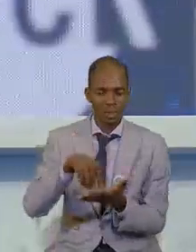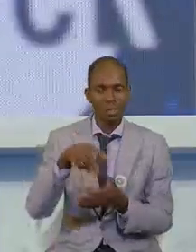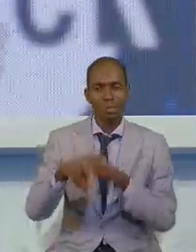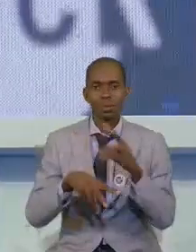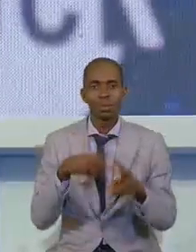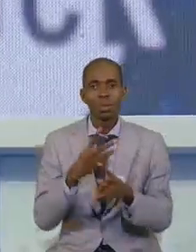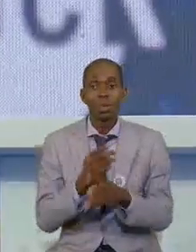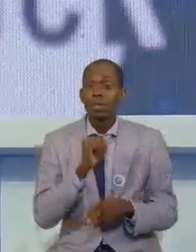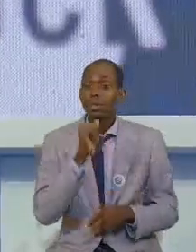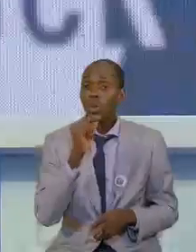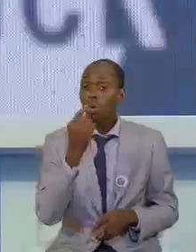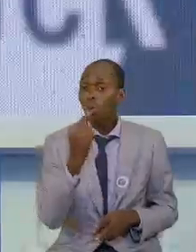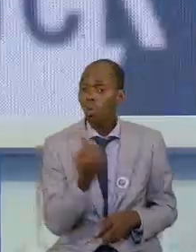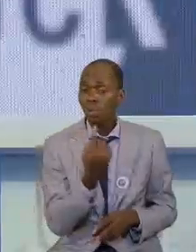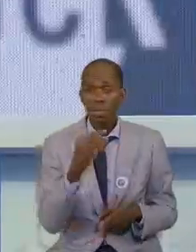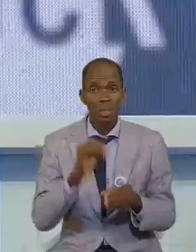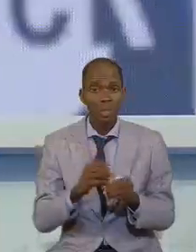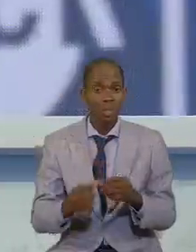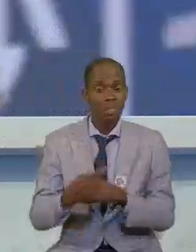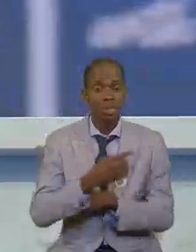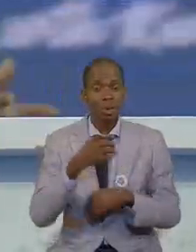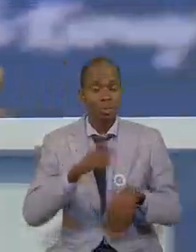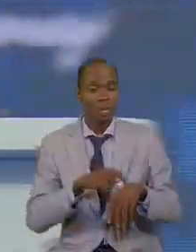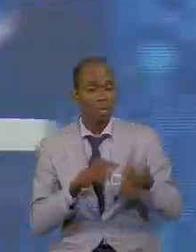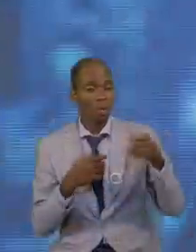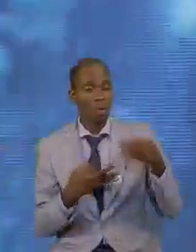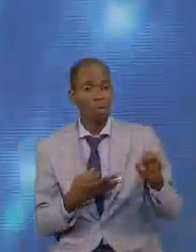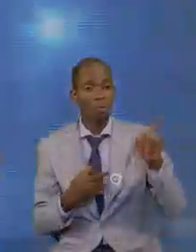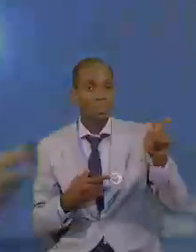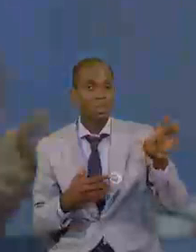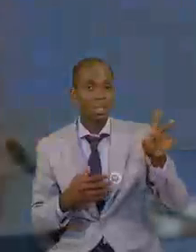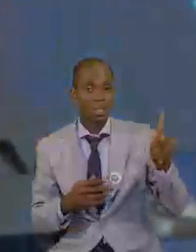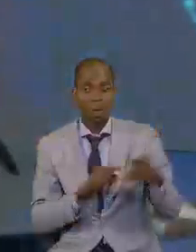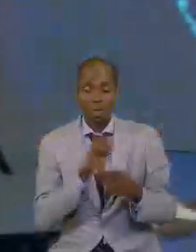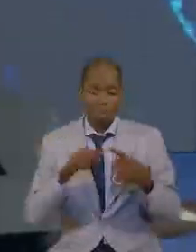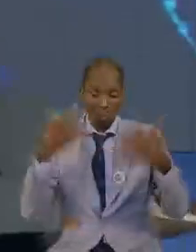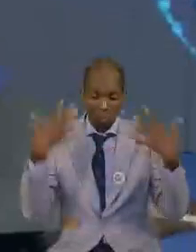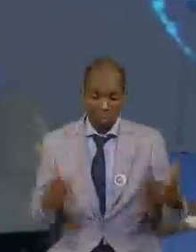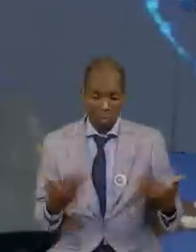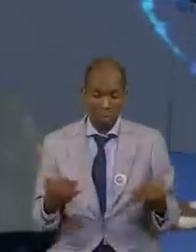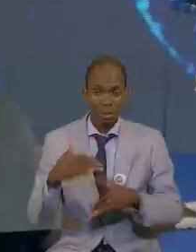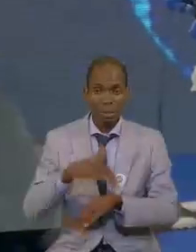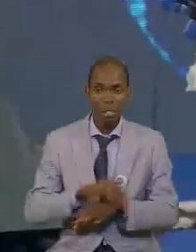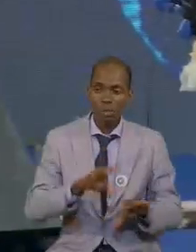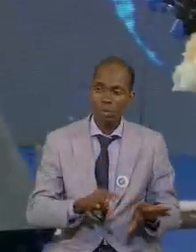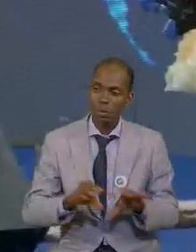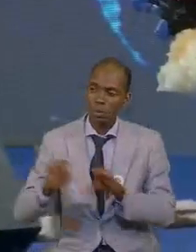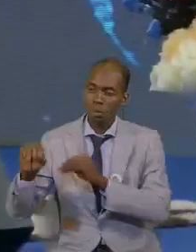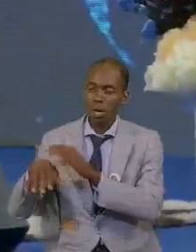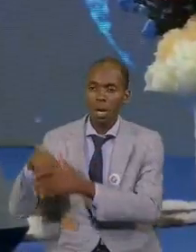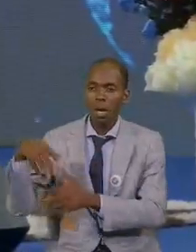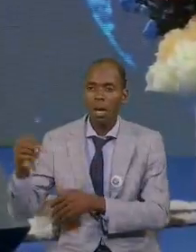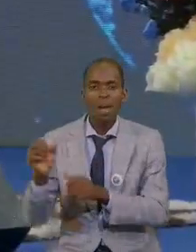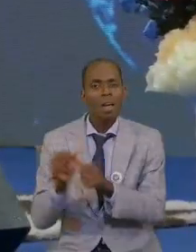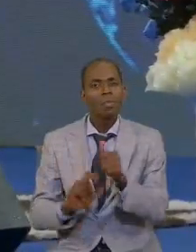Not only in the days of the GCK, but when we're finished tonight, and then you go out, everywhere you